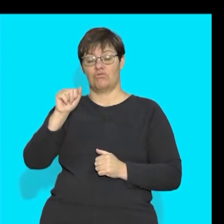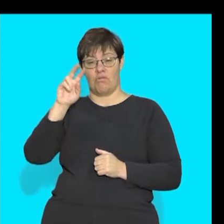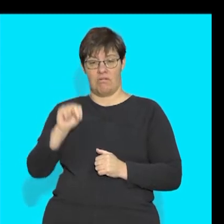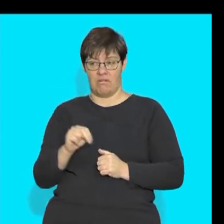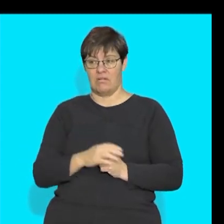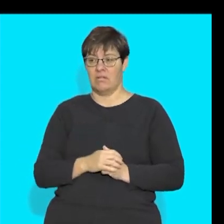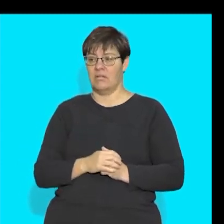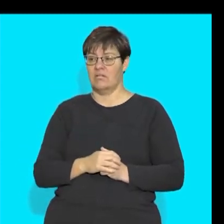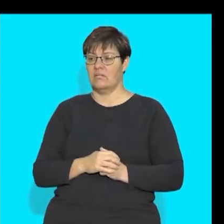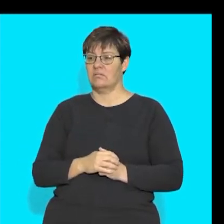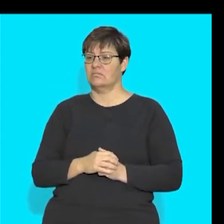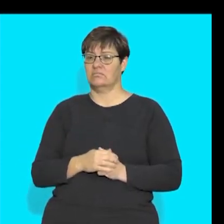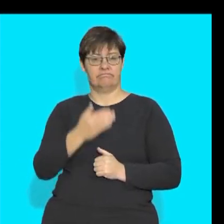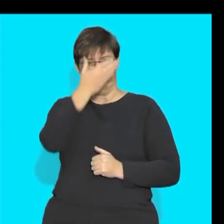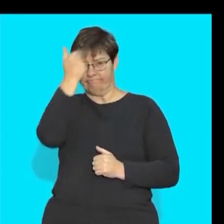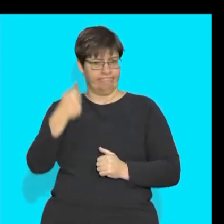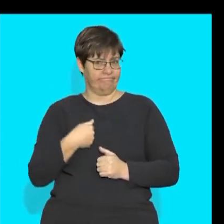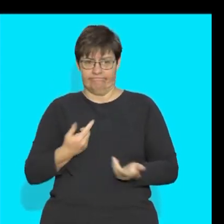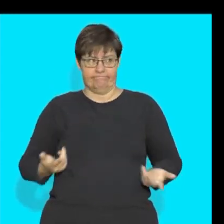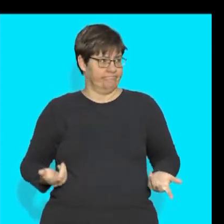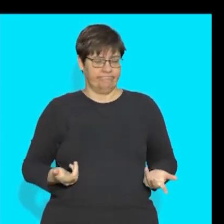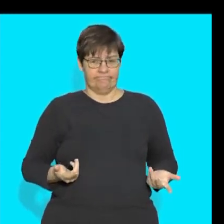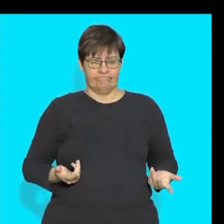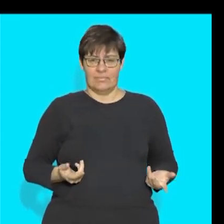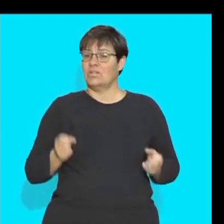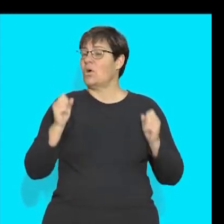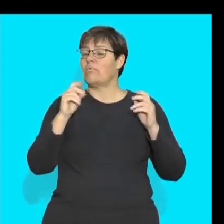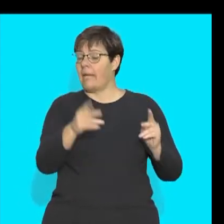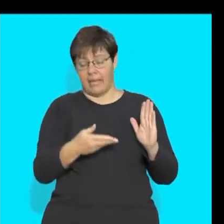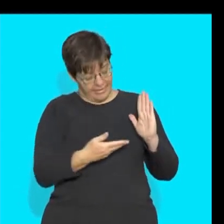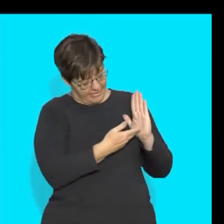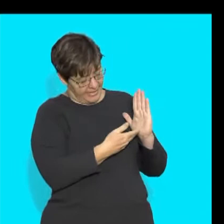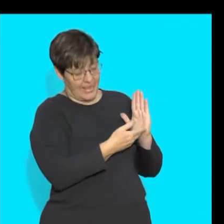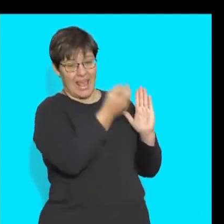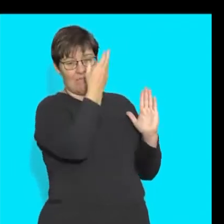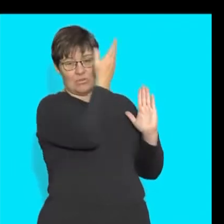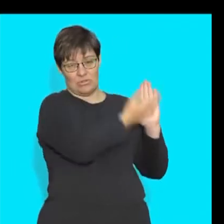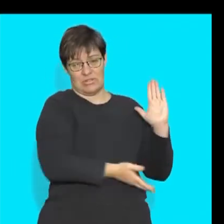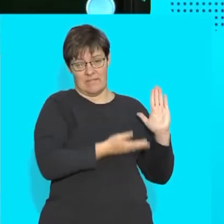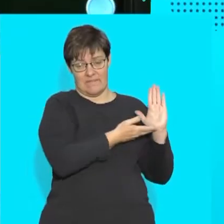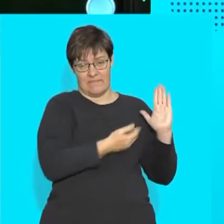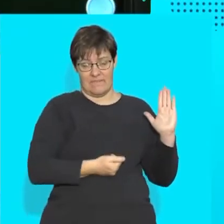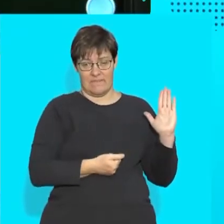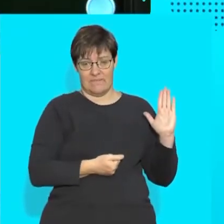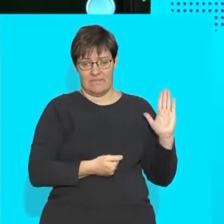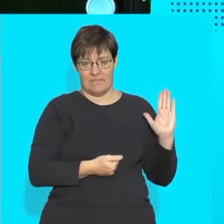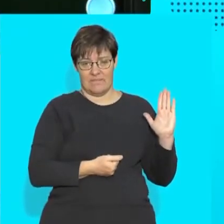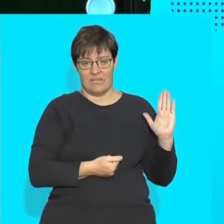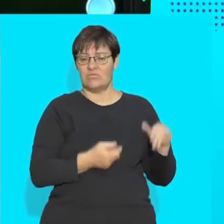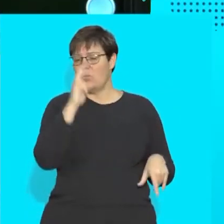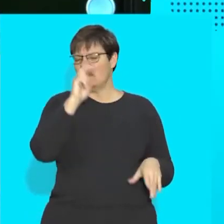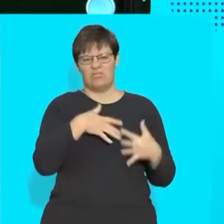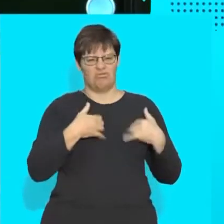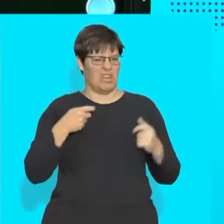electron. And again, you're going, but we don't know that value. It's okay, it's on your information sheet. Don't need